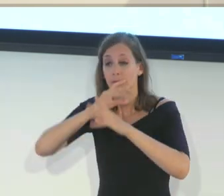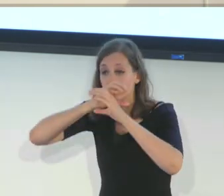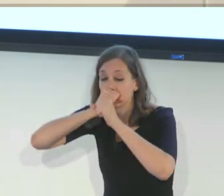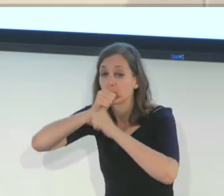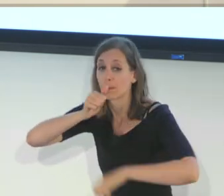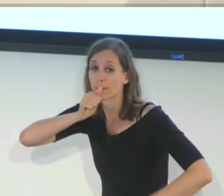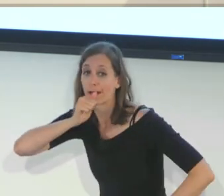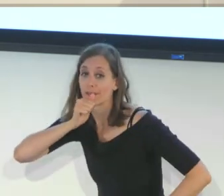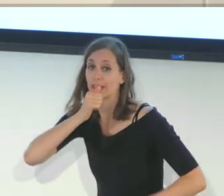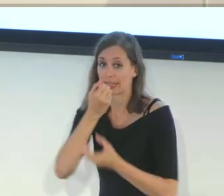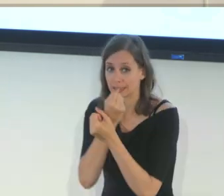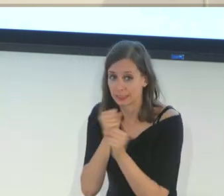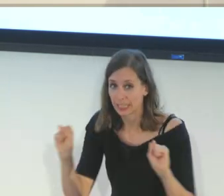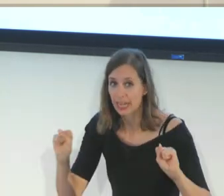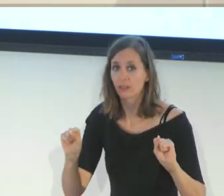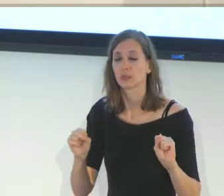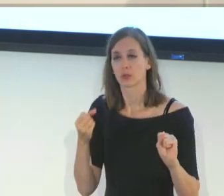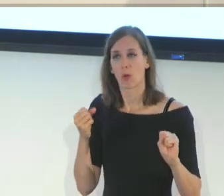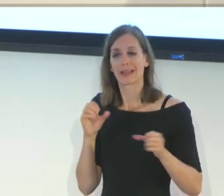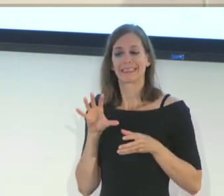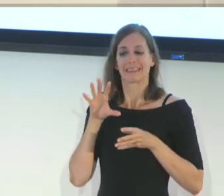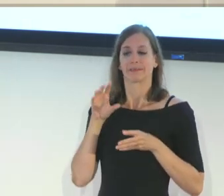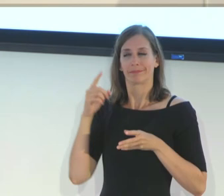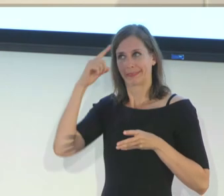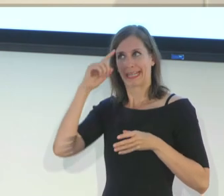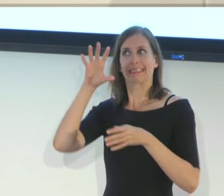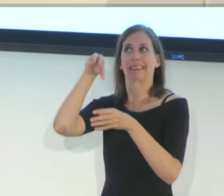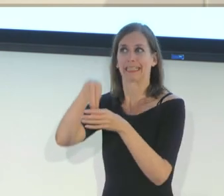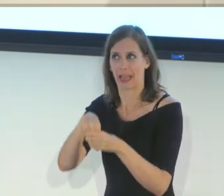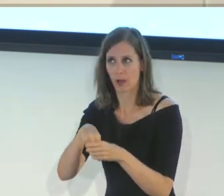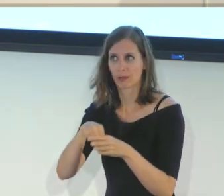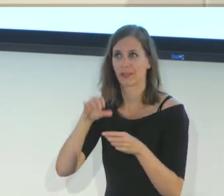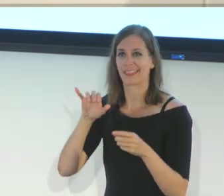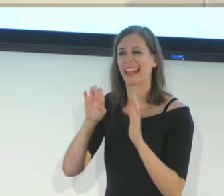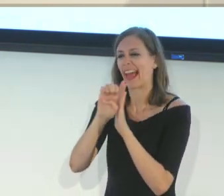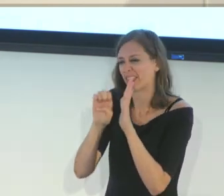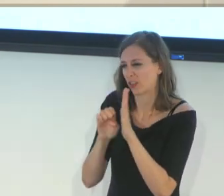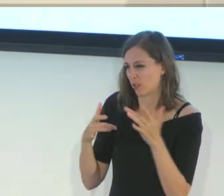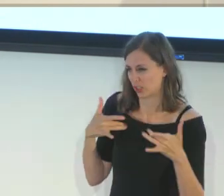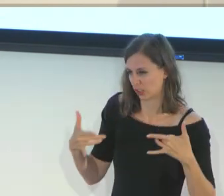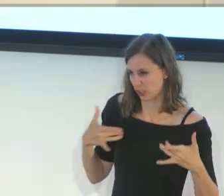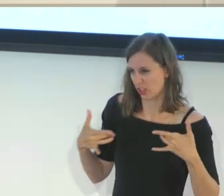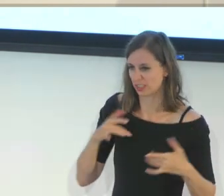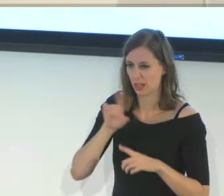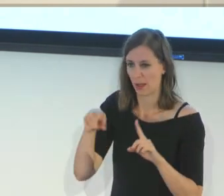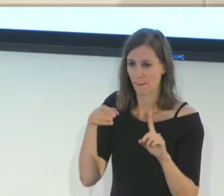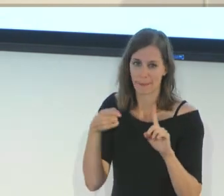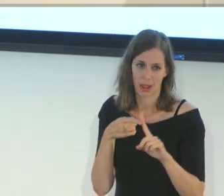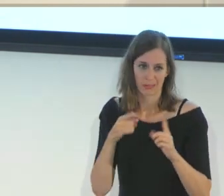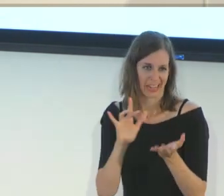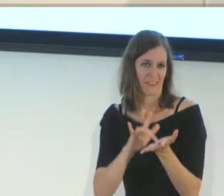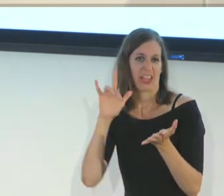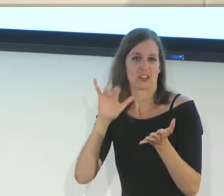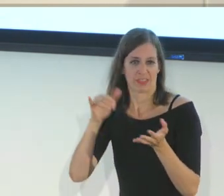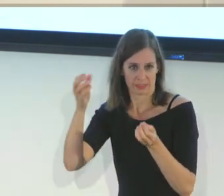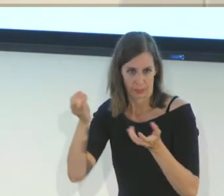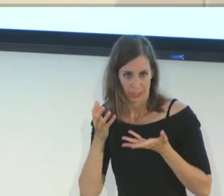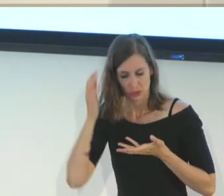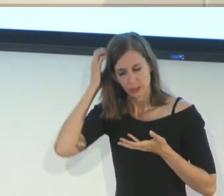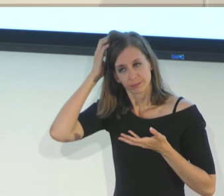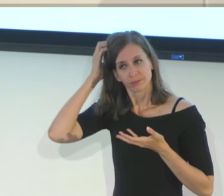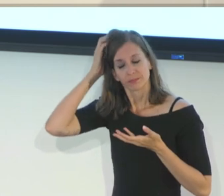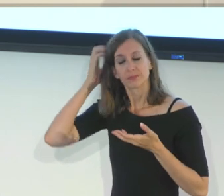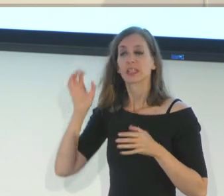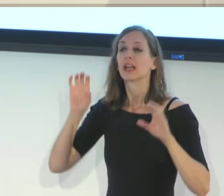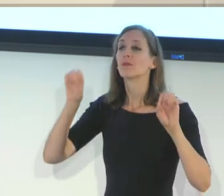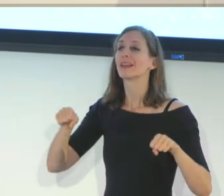for the ethical concerns around the misuse of that data and information. And that we're really able to focus on in the coming